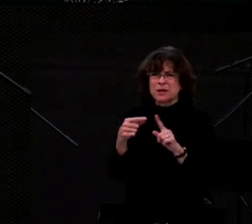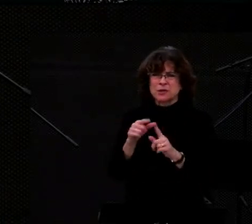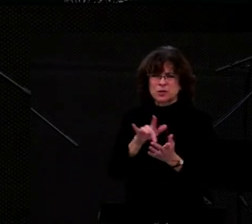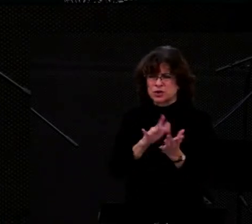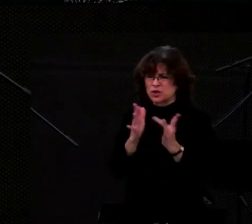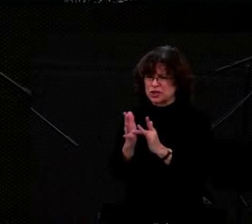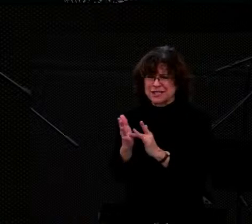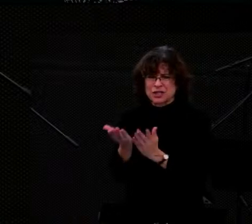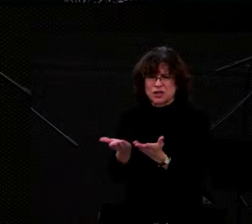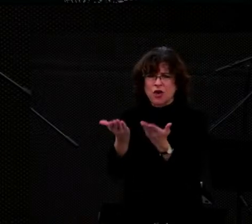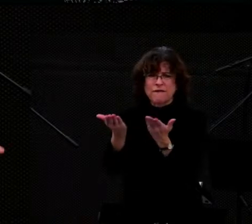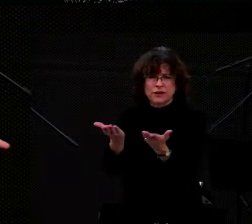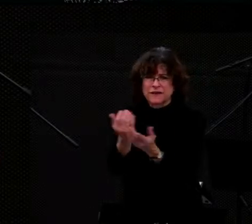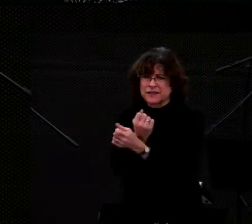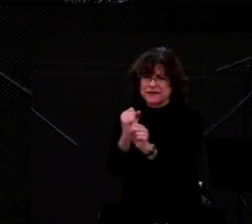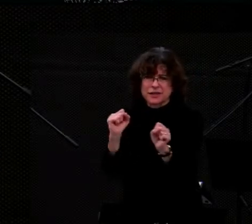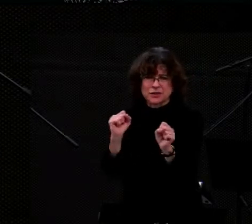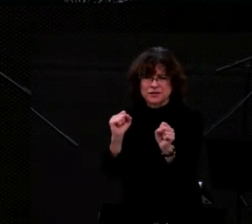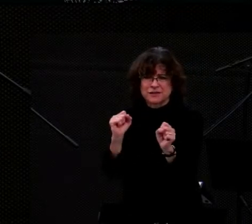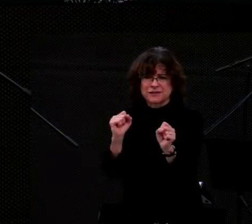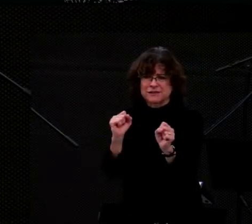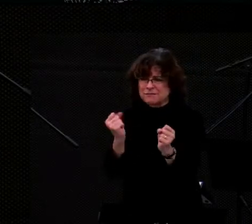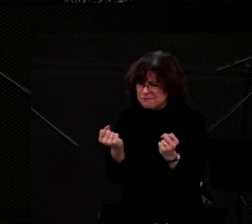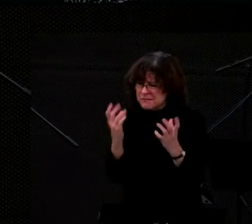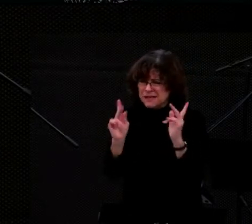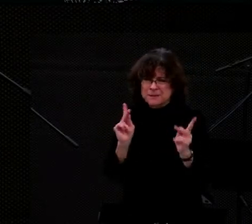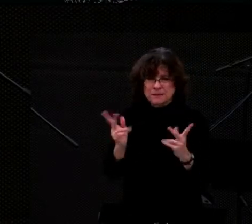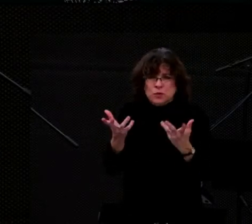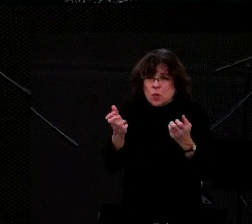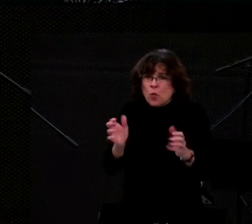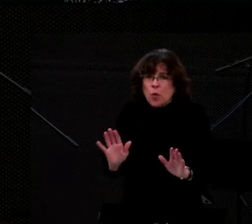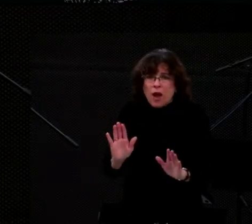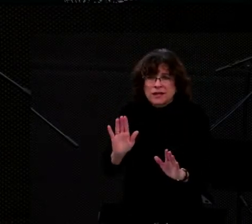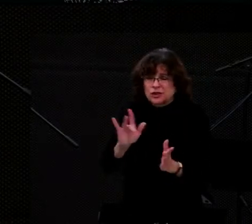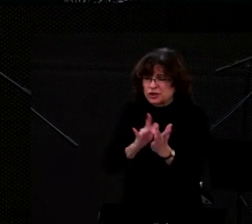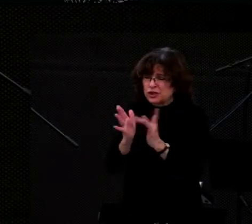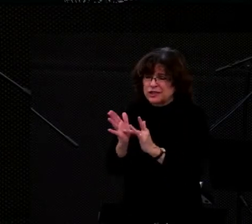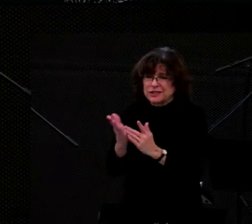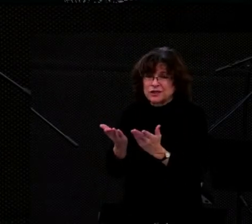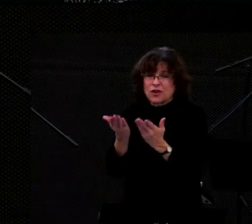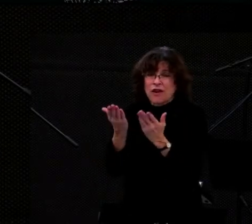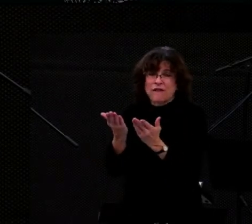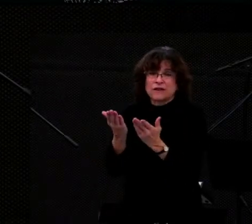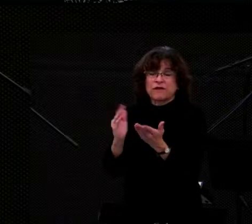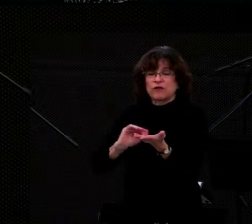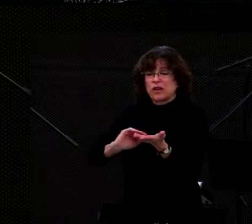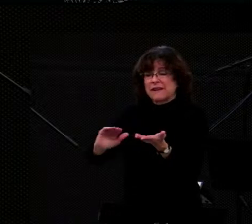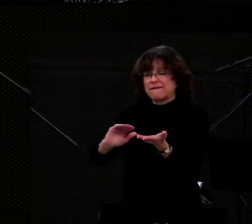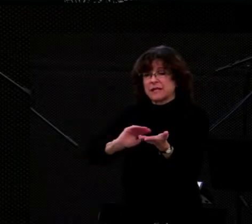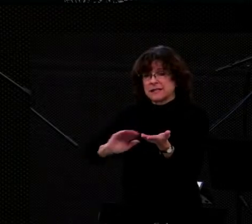gracious offer of salvation and forgiveness because they don't actually think they need it.